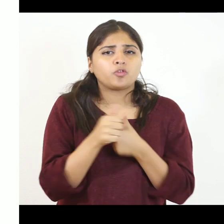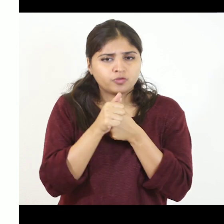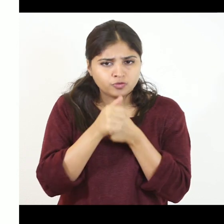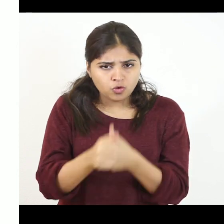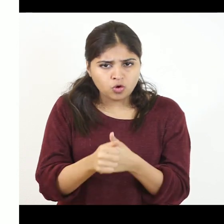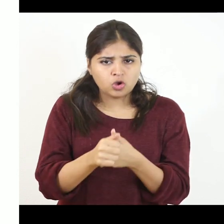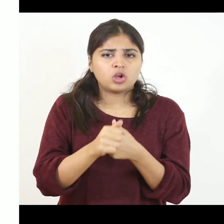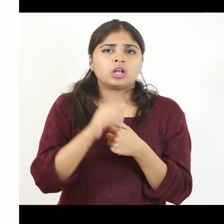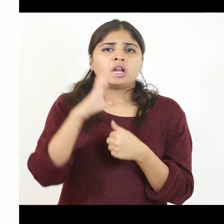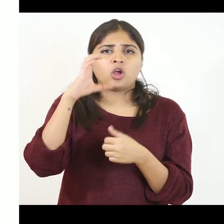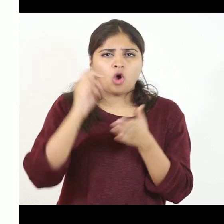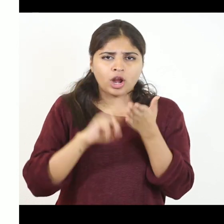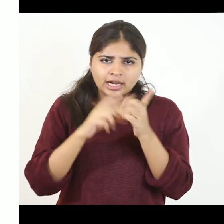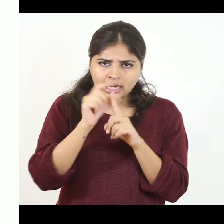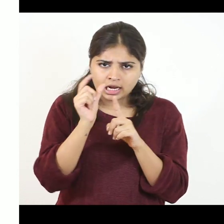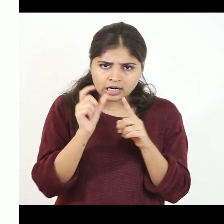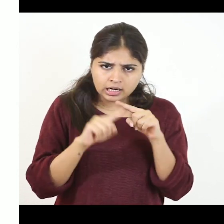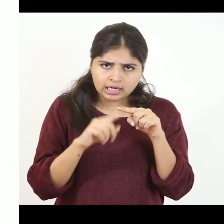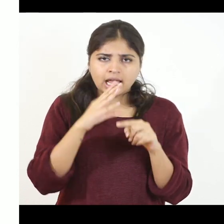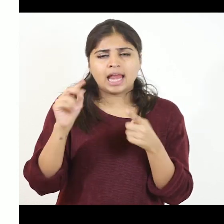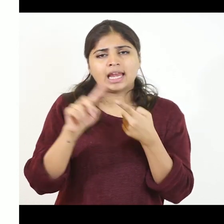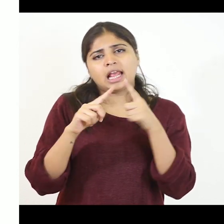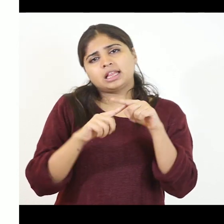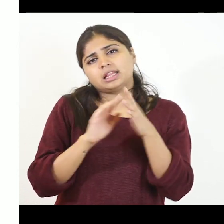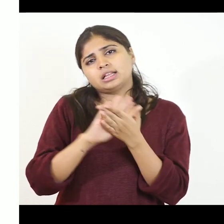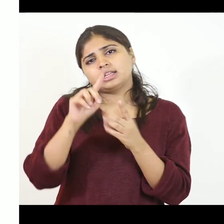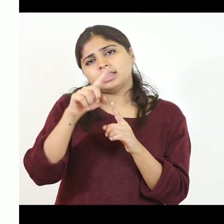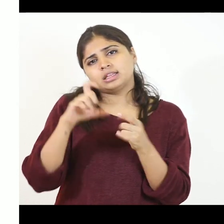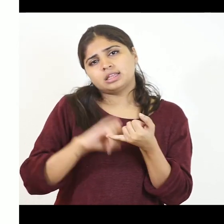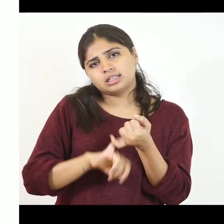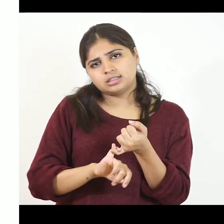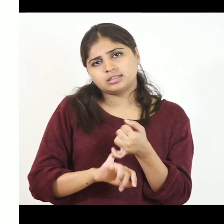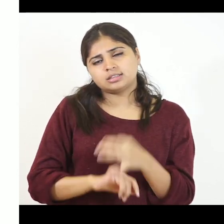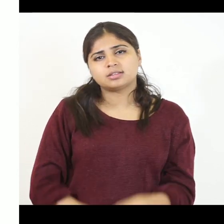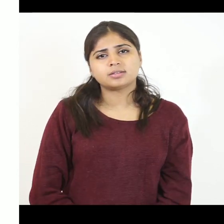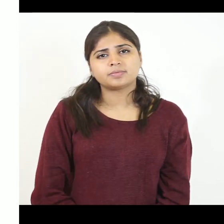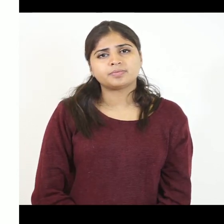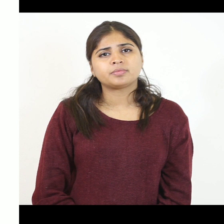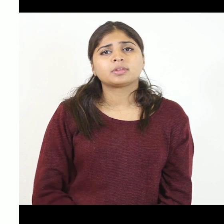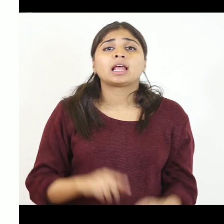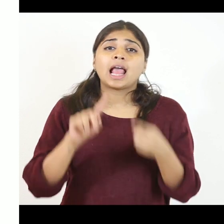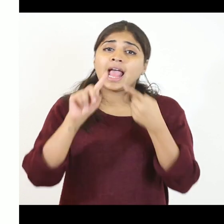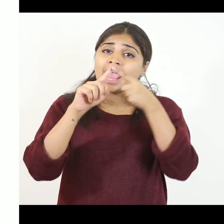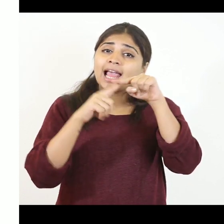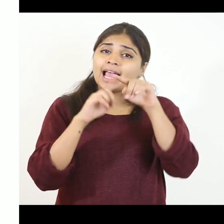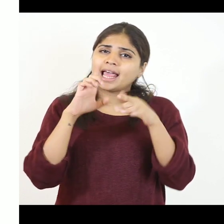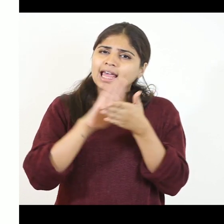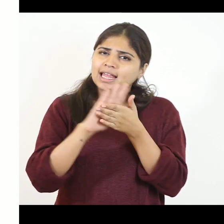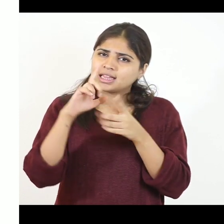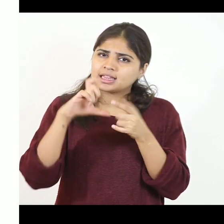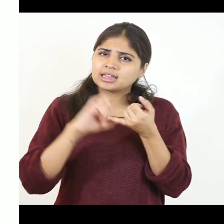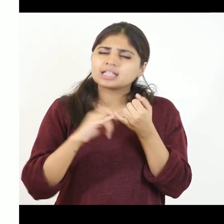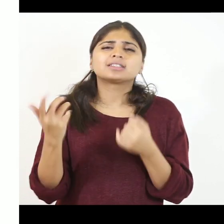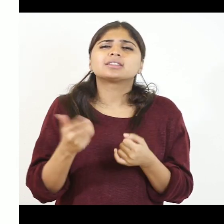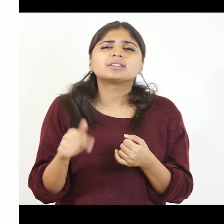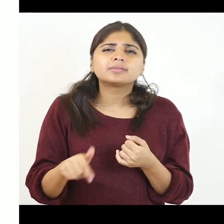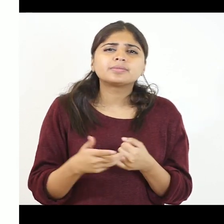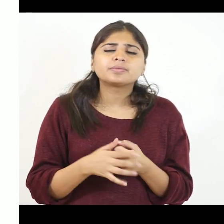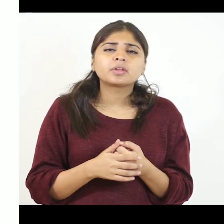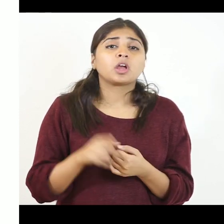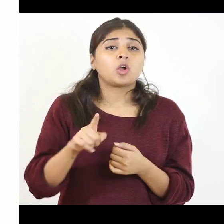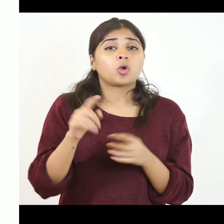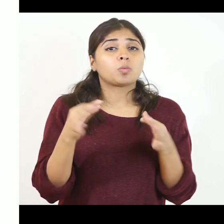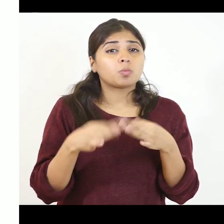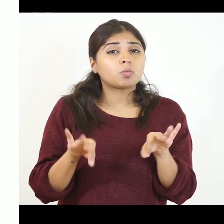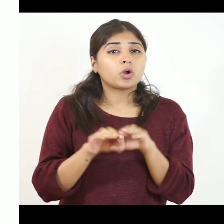Objectives. At the end of this session, you will be able to understand the importance of following code of ethics and code of conduct. Code